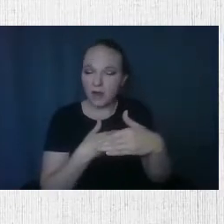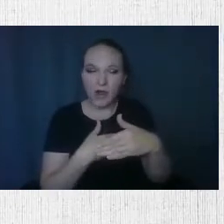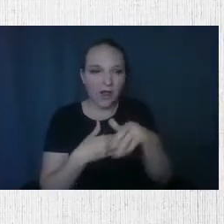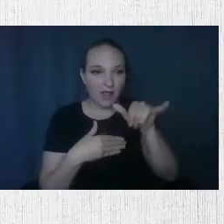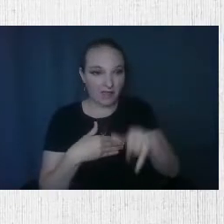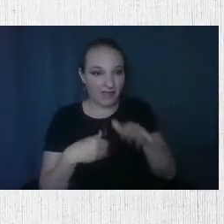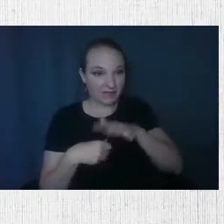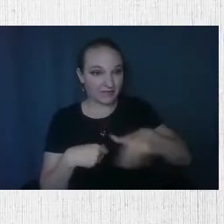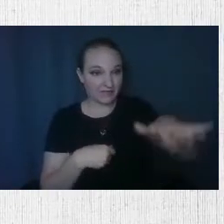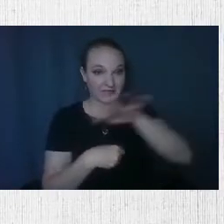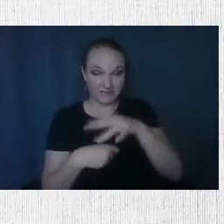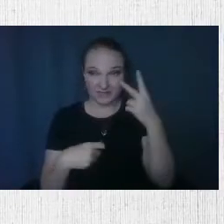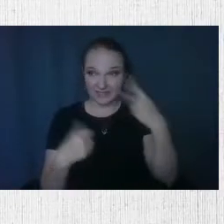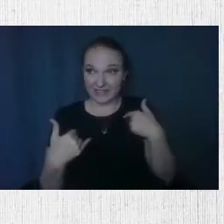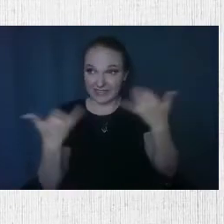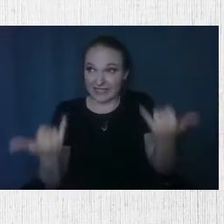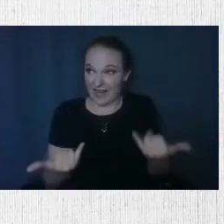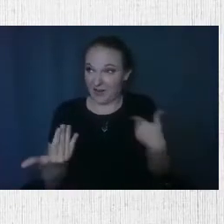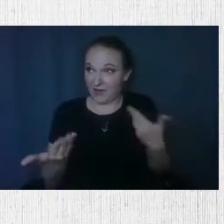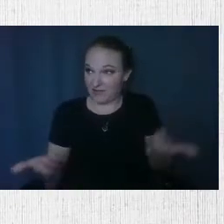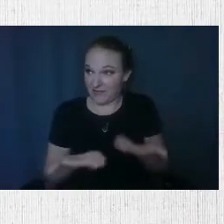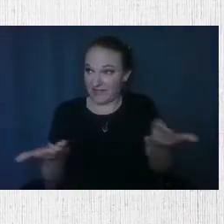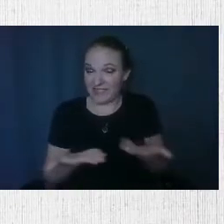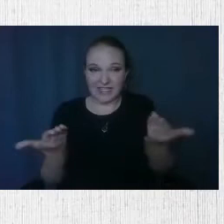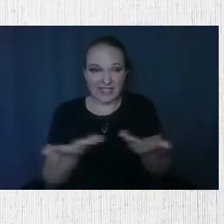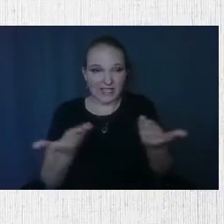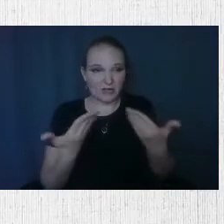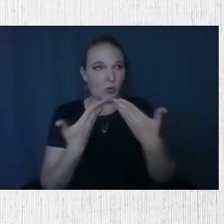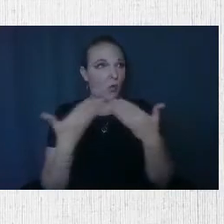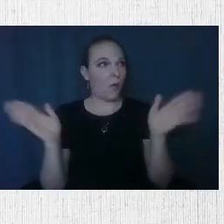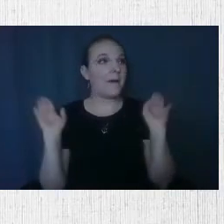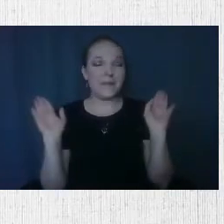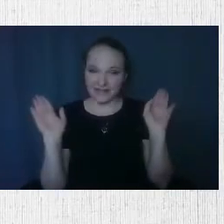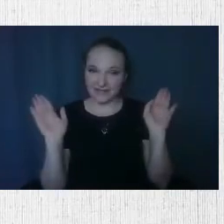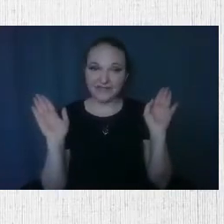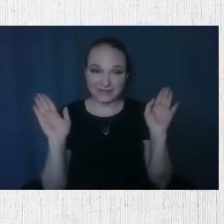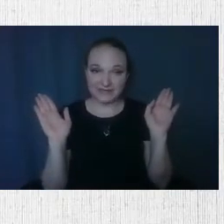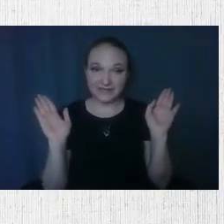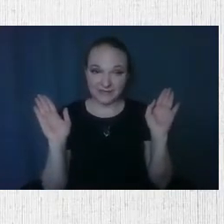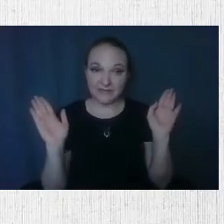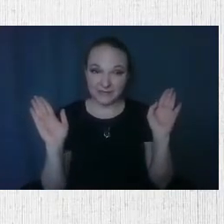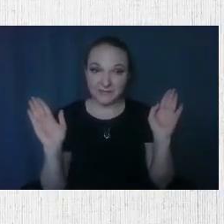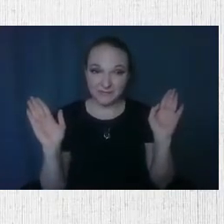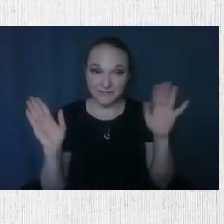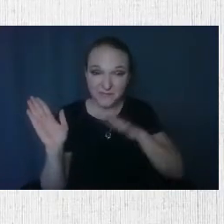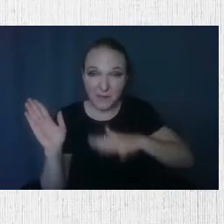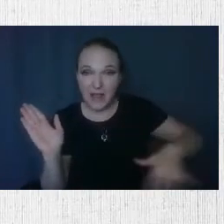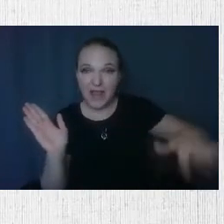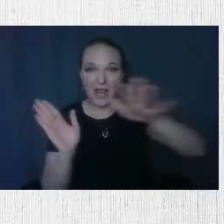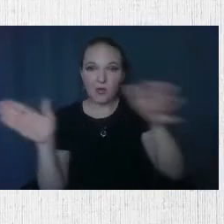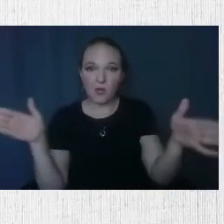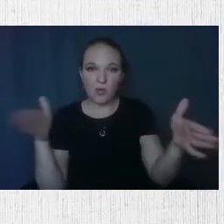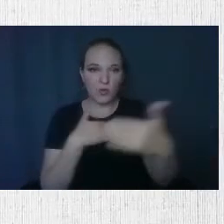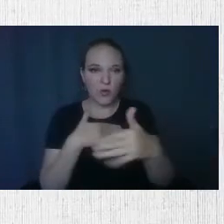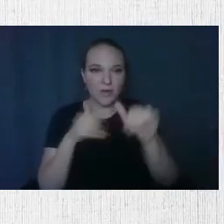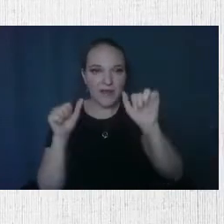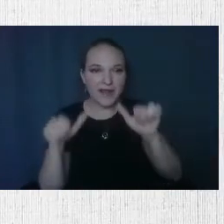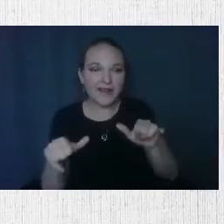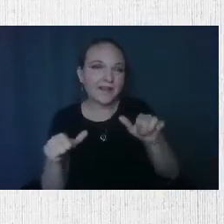me in here now, which is basically an open bay space where the researchers can play with their toys